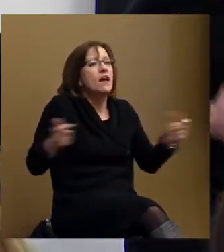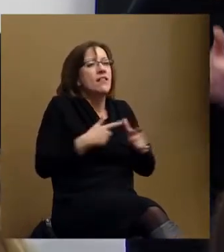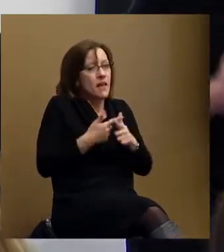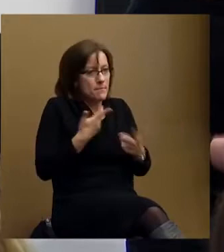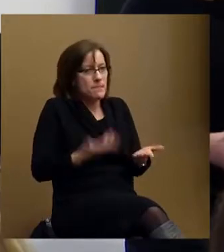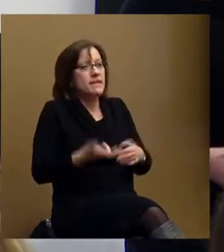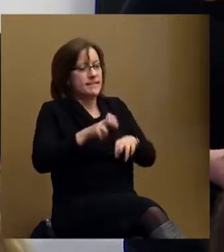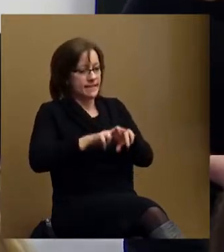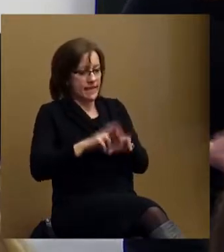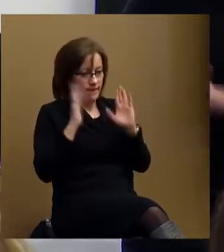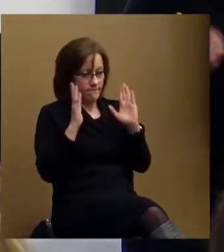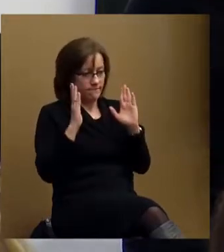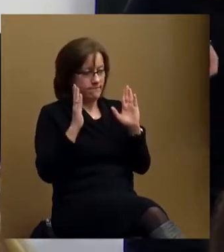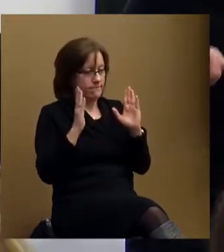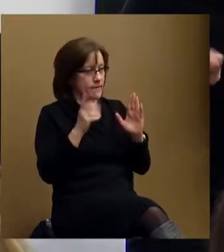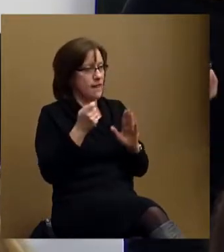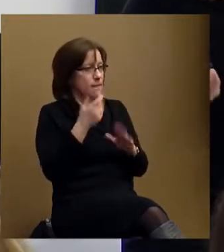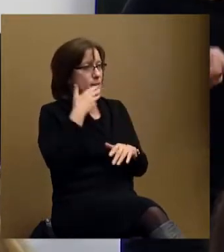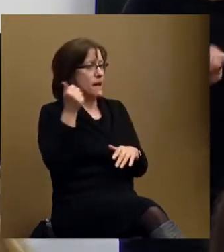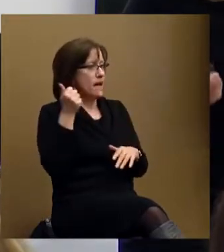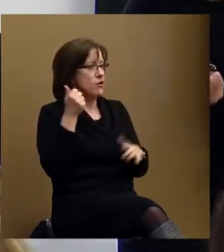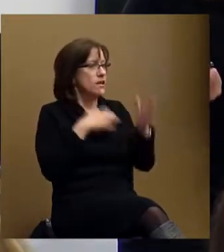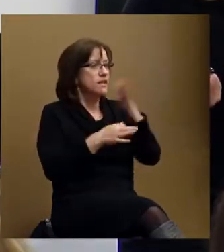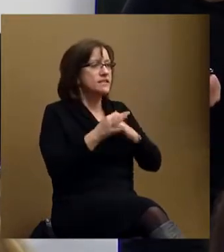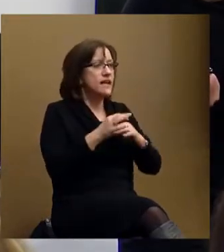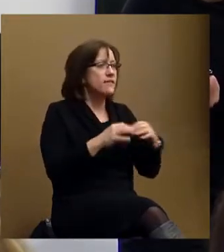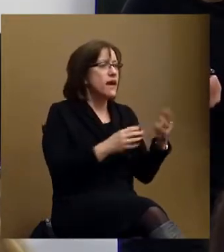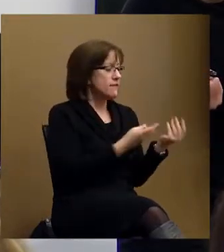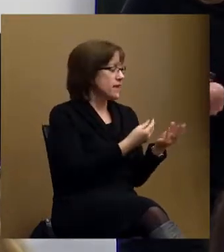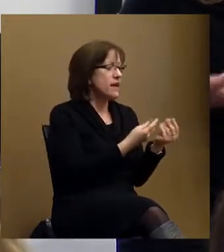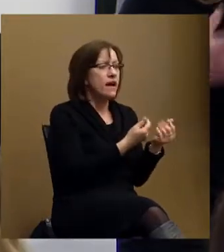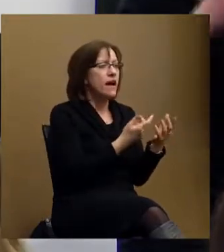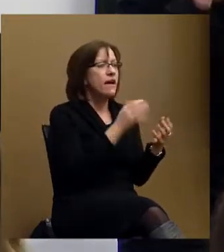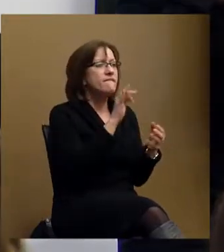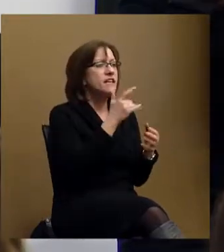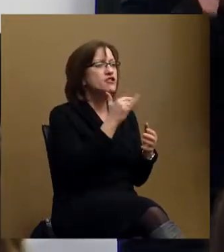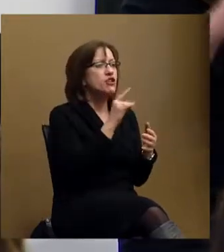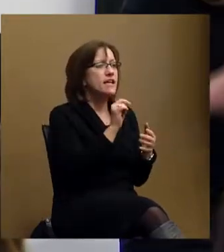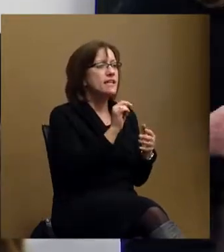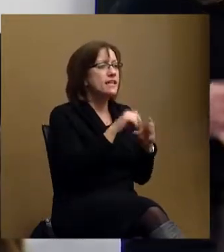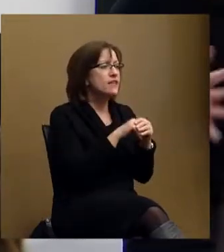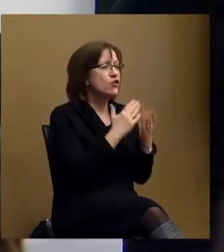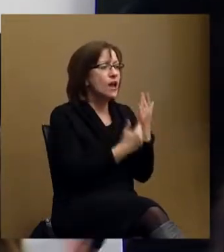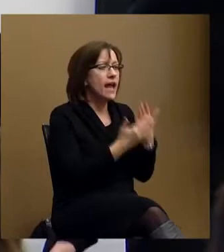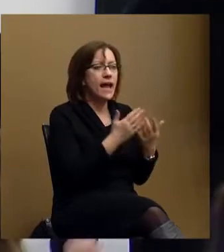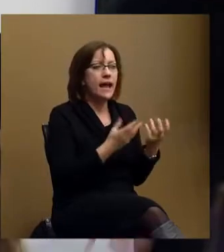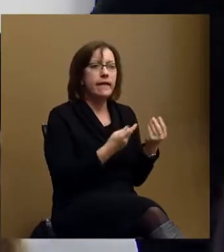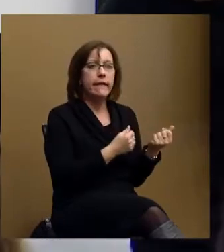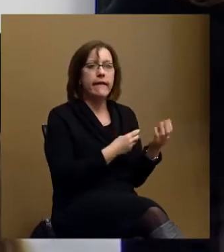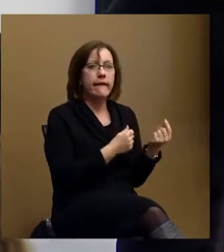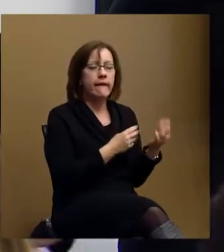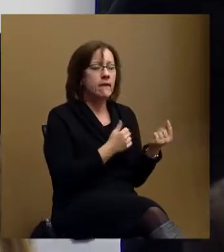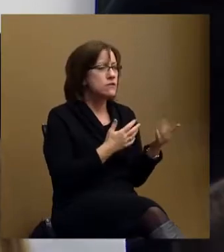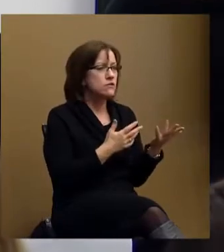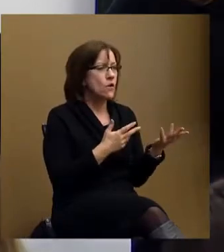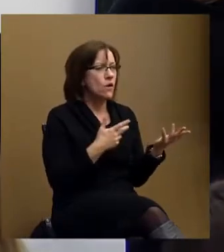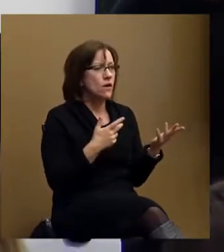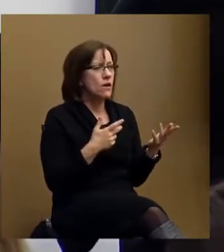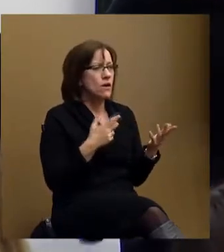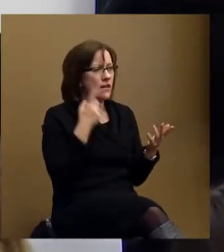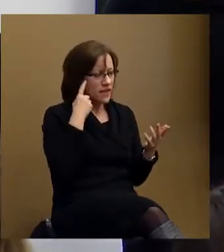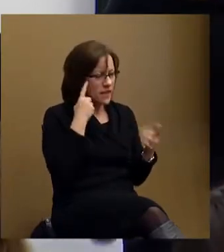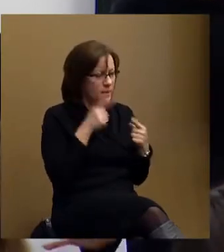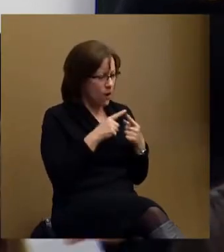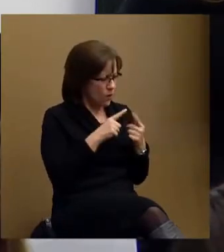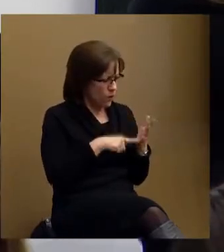focus a little bit better than having a fidget in their hand. So think about that movement, what they're